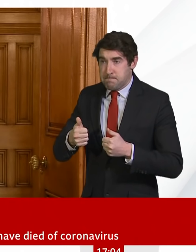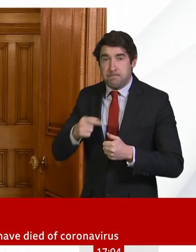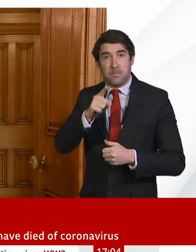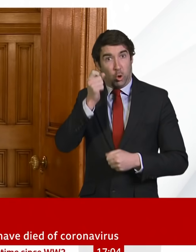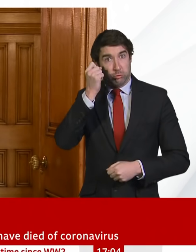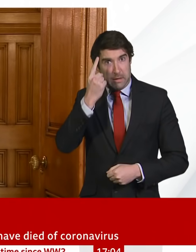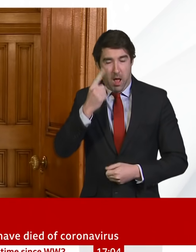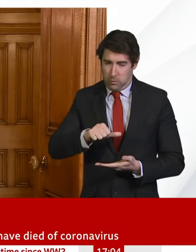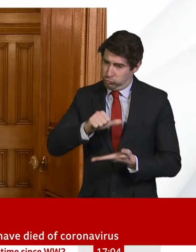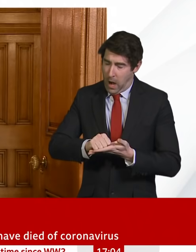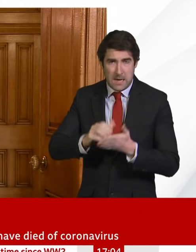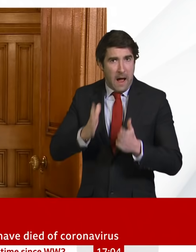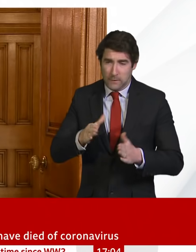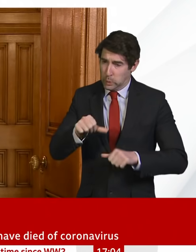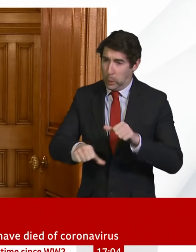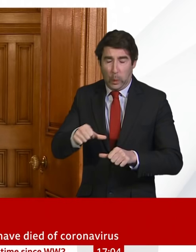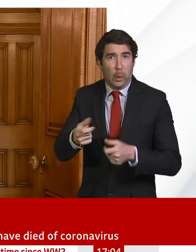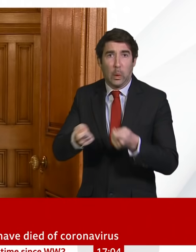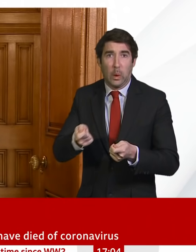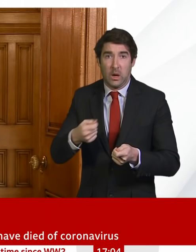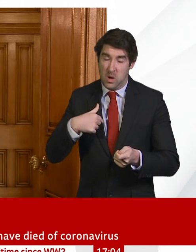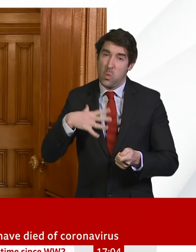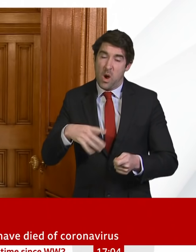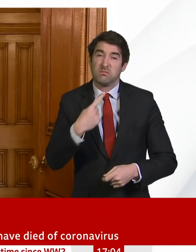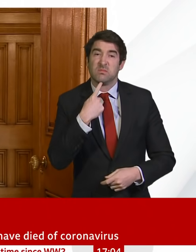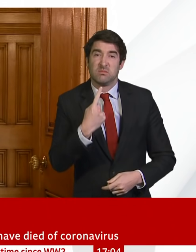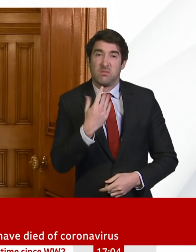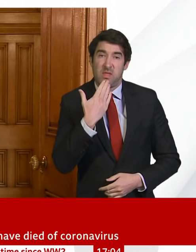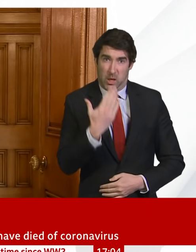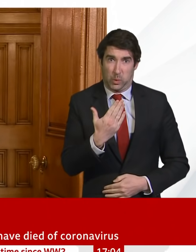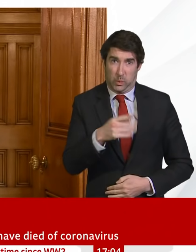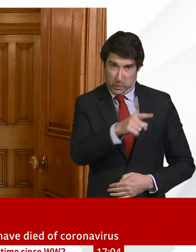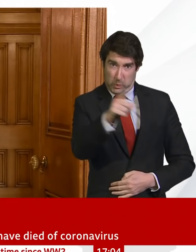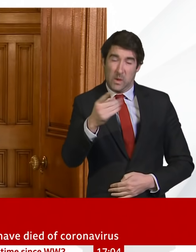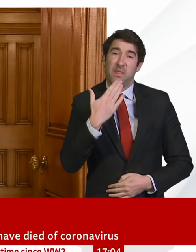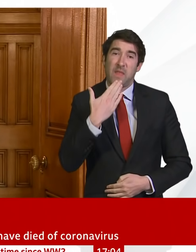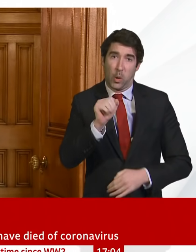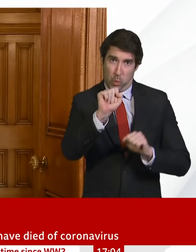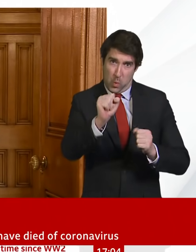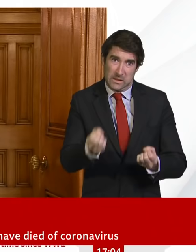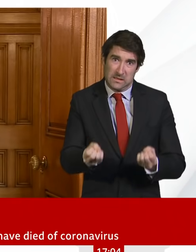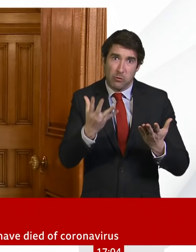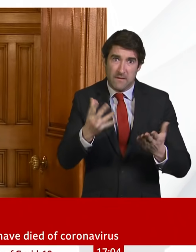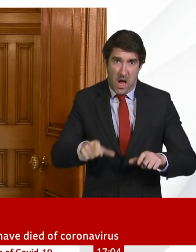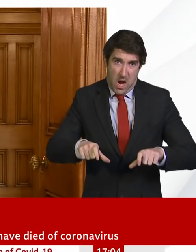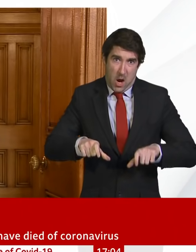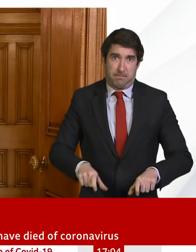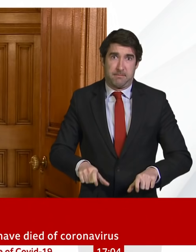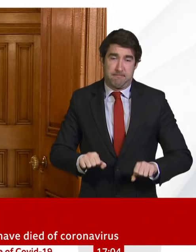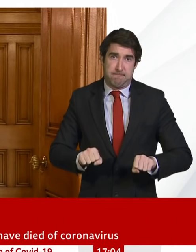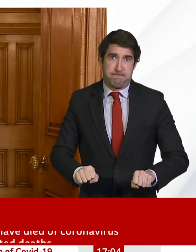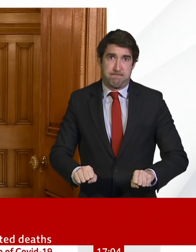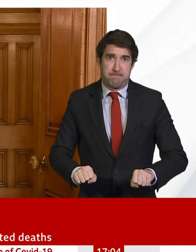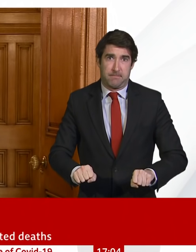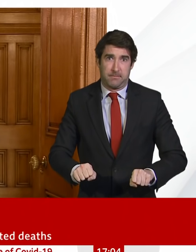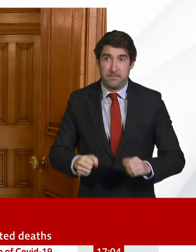pandemic. To the frontline workers treating and caring for patients, the people delivering supplies to their neighbours, and the